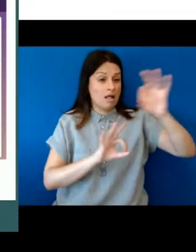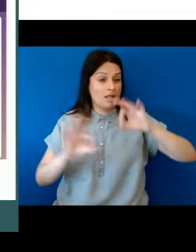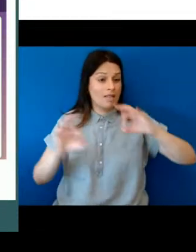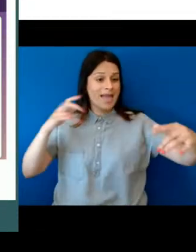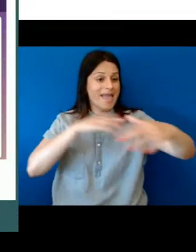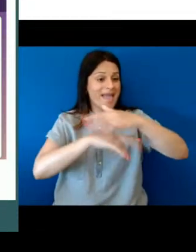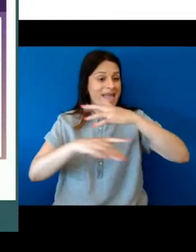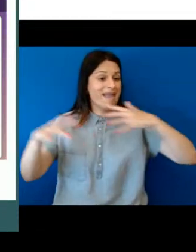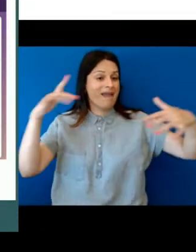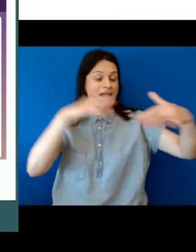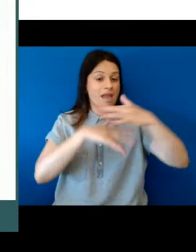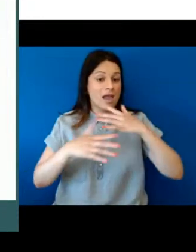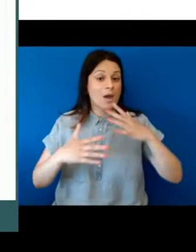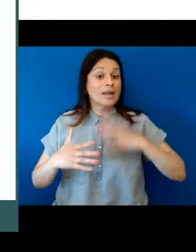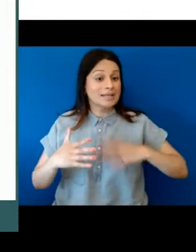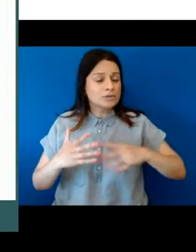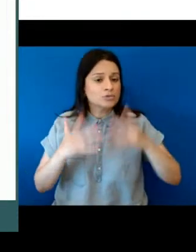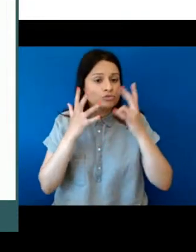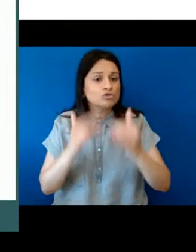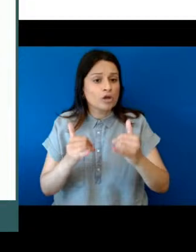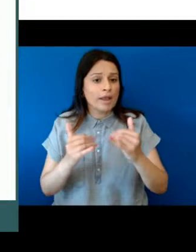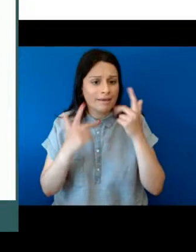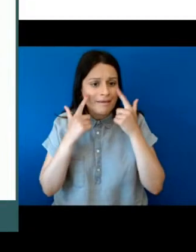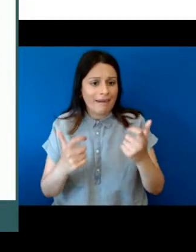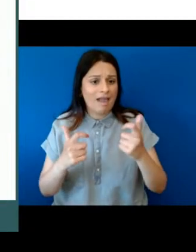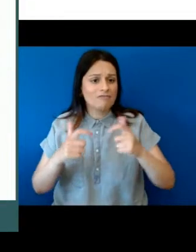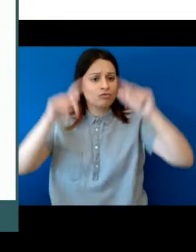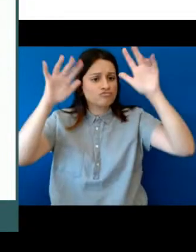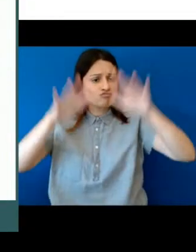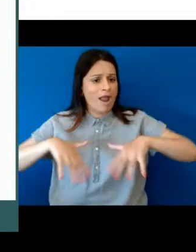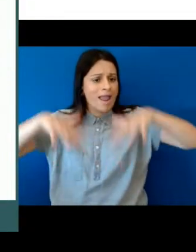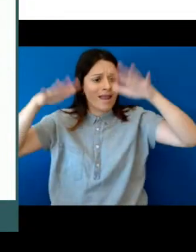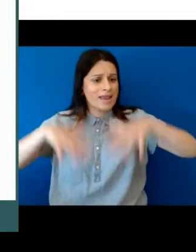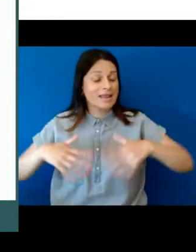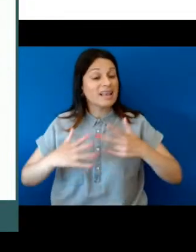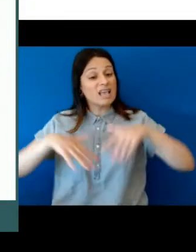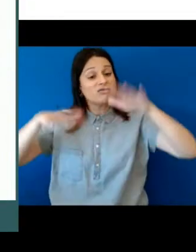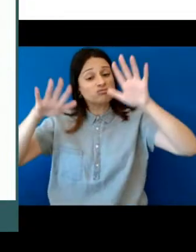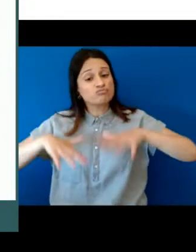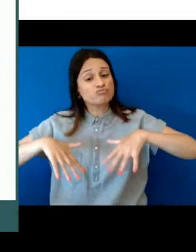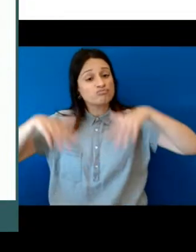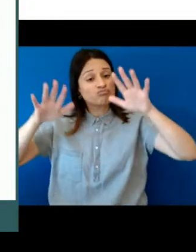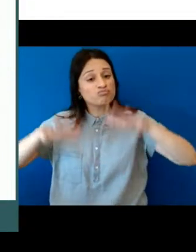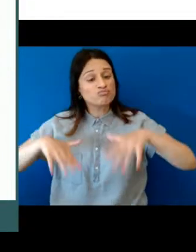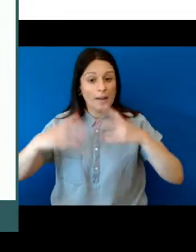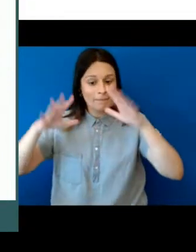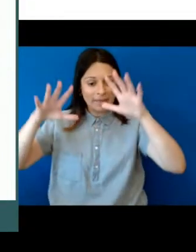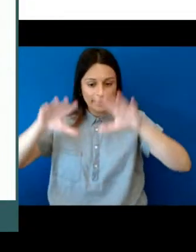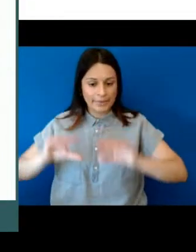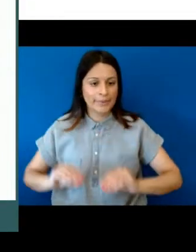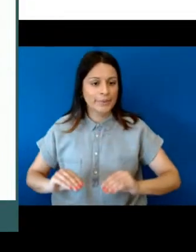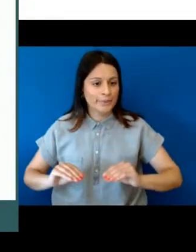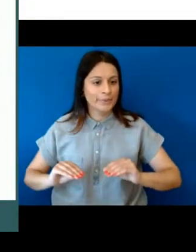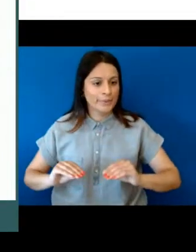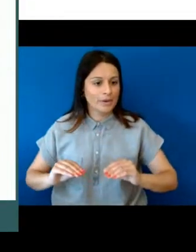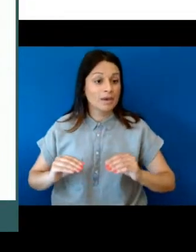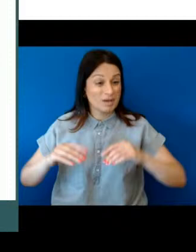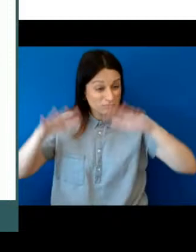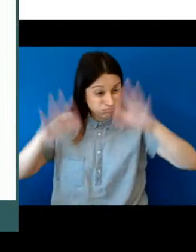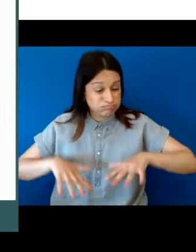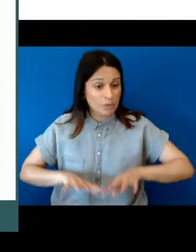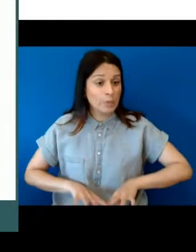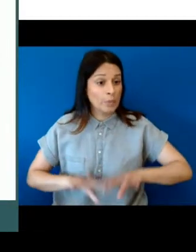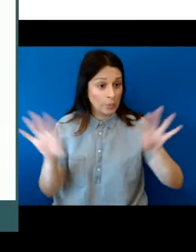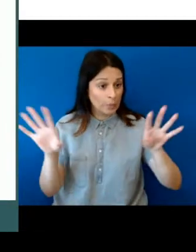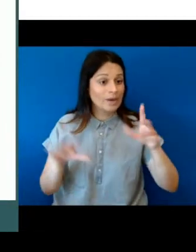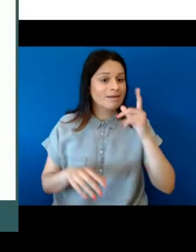rain showers. Which brings me on to thunderstorms. So for those who were watching the weather forecast yesterday evening,